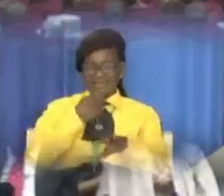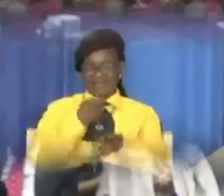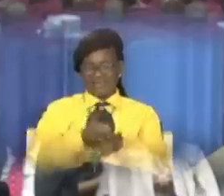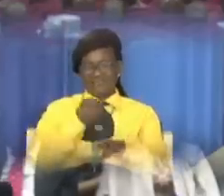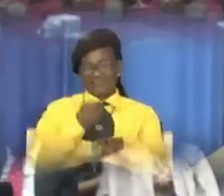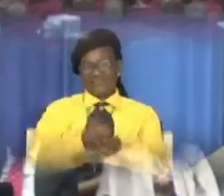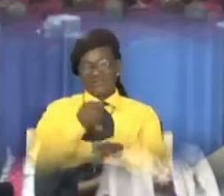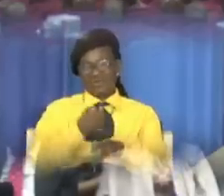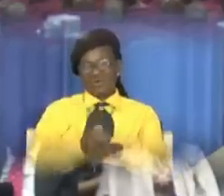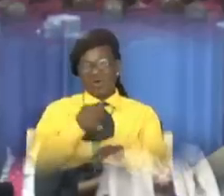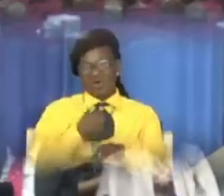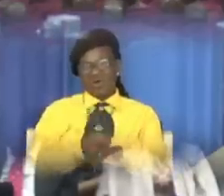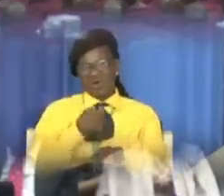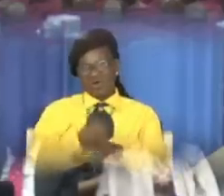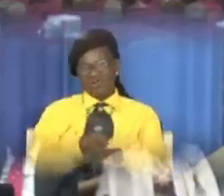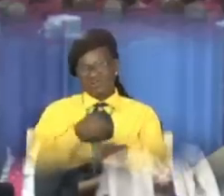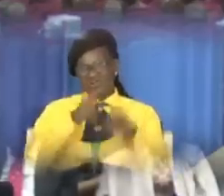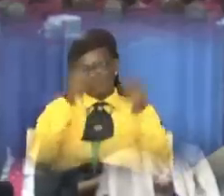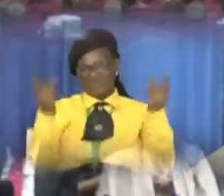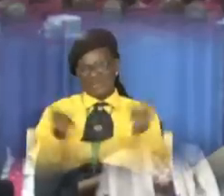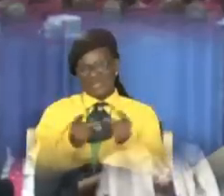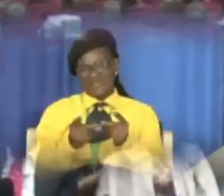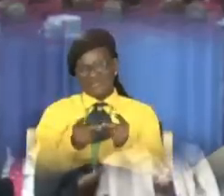am absolutely helpless.